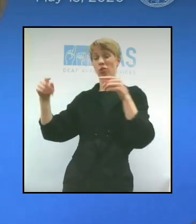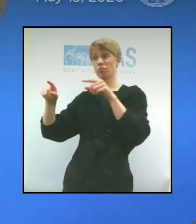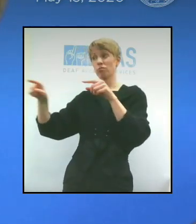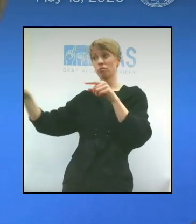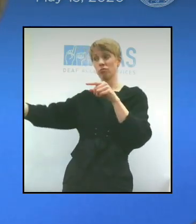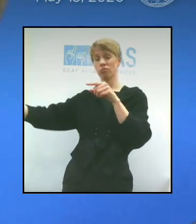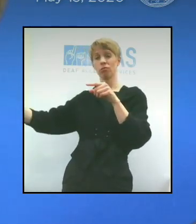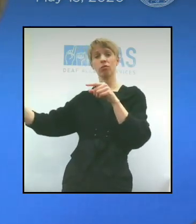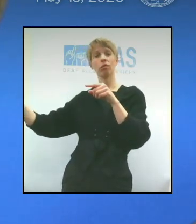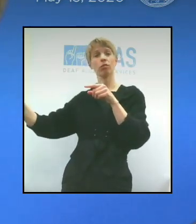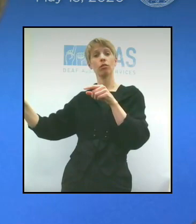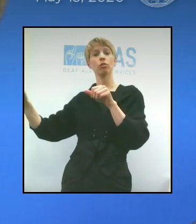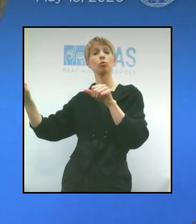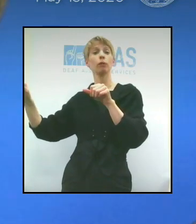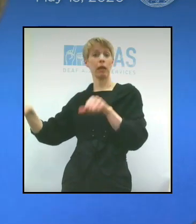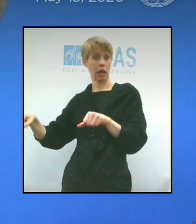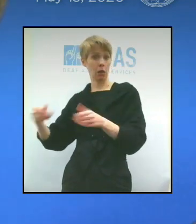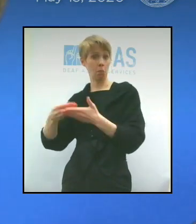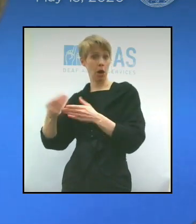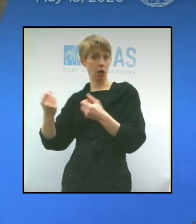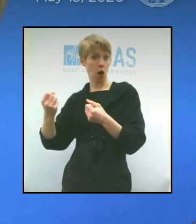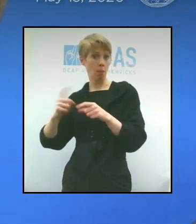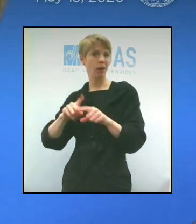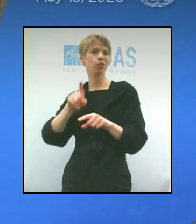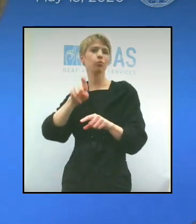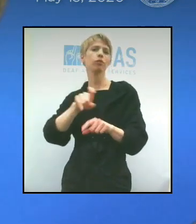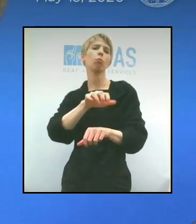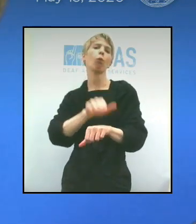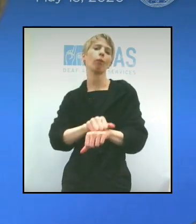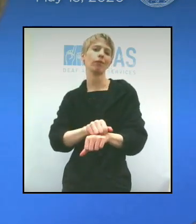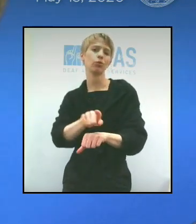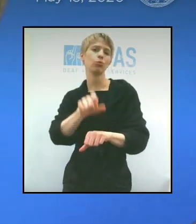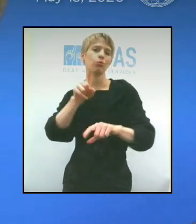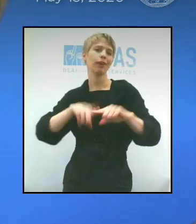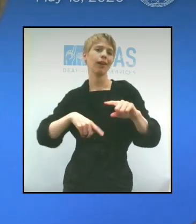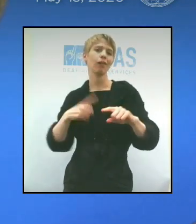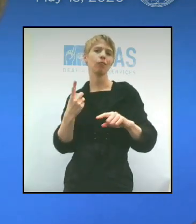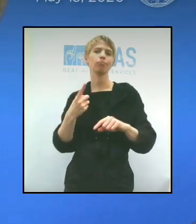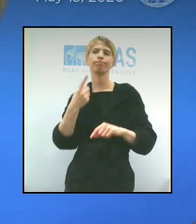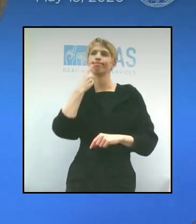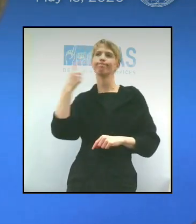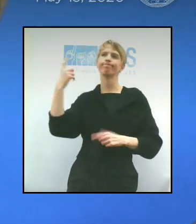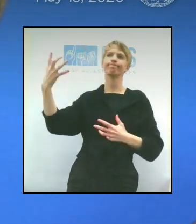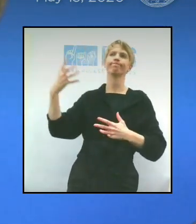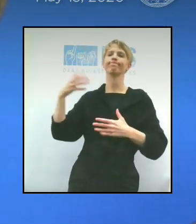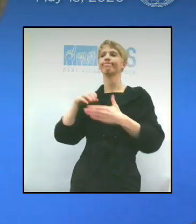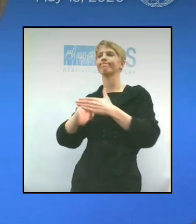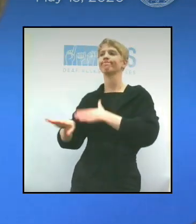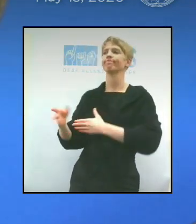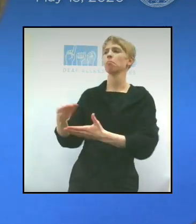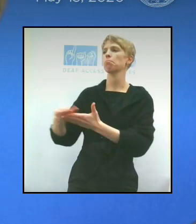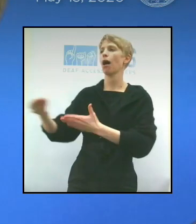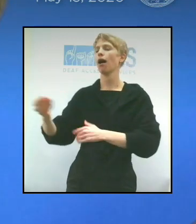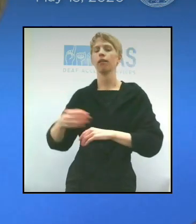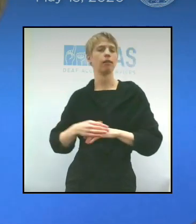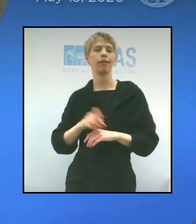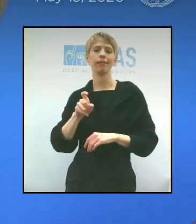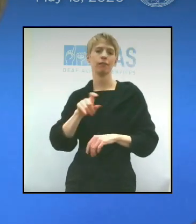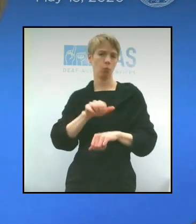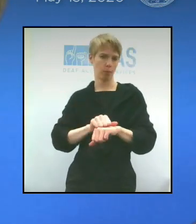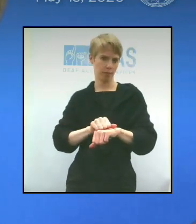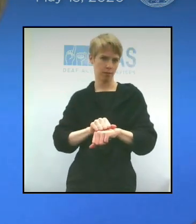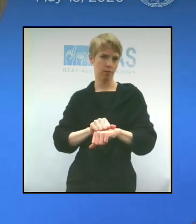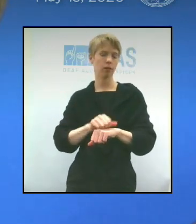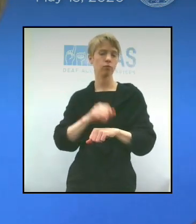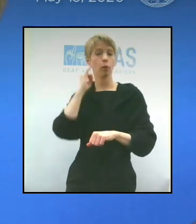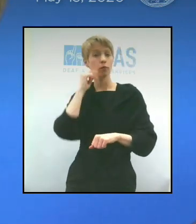purchase vehicles, but you have to do it on an appointment basis. You cannot just walk in. So if there's a vehicle that you're interested in, you